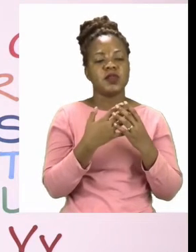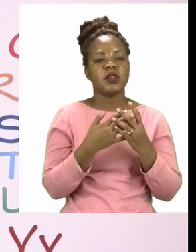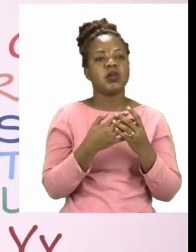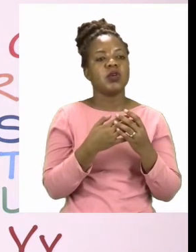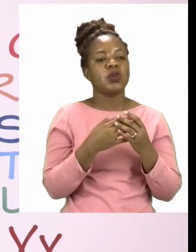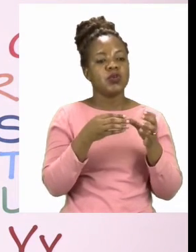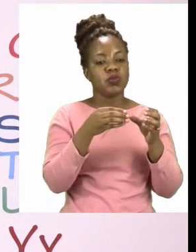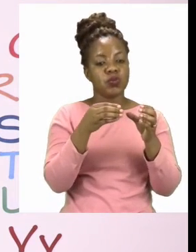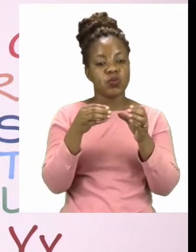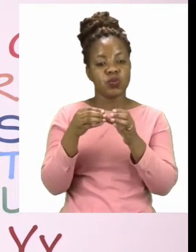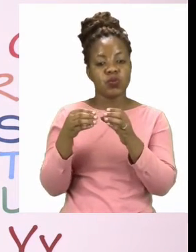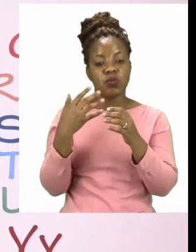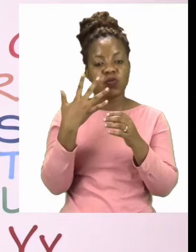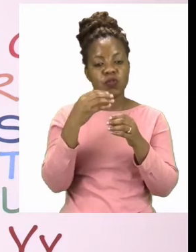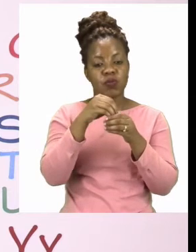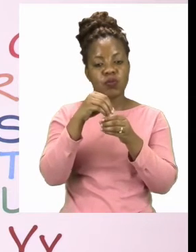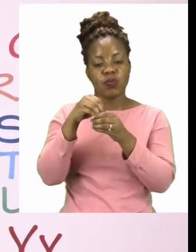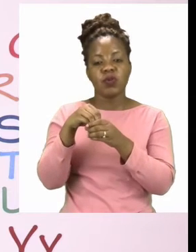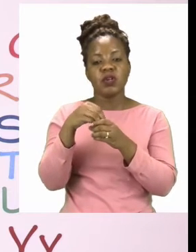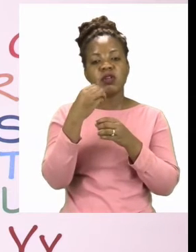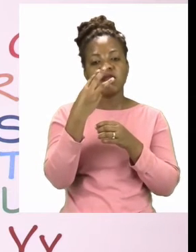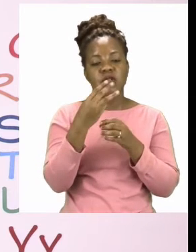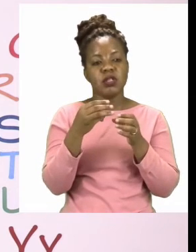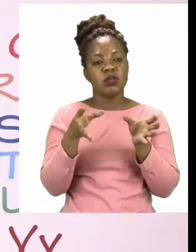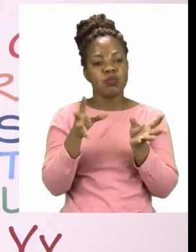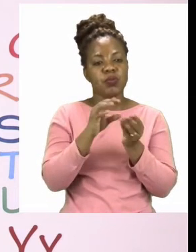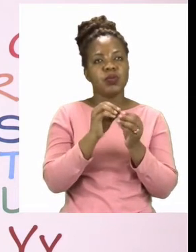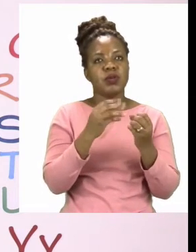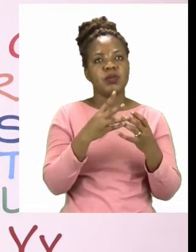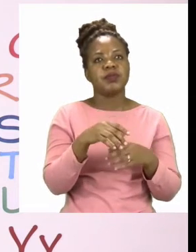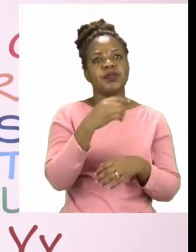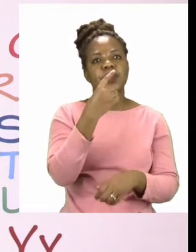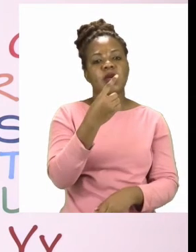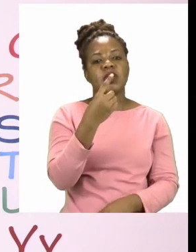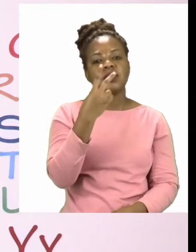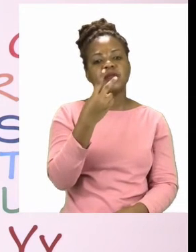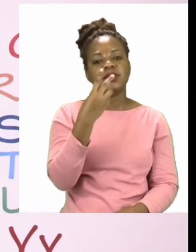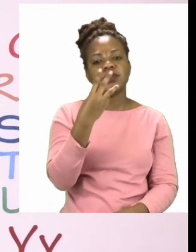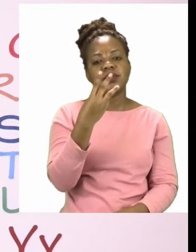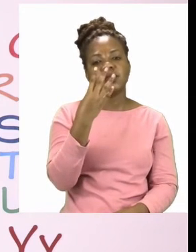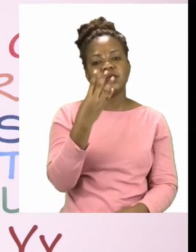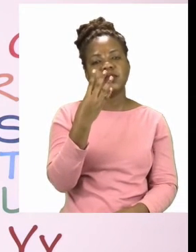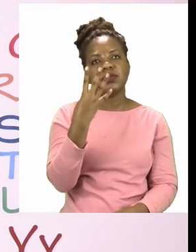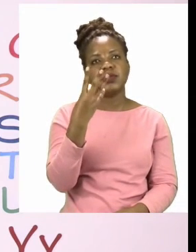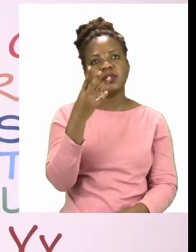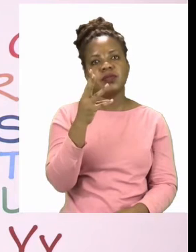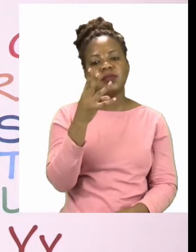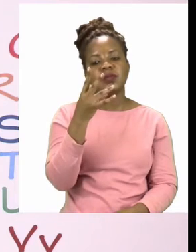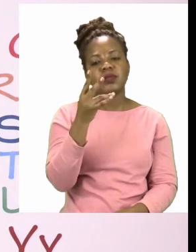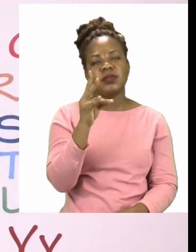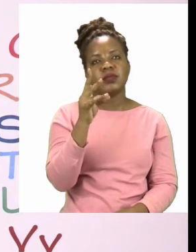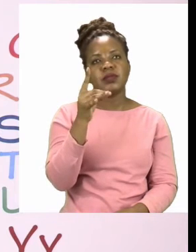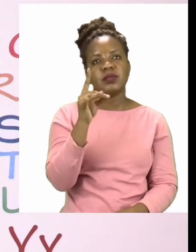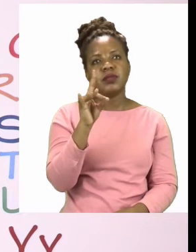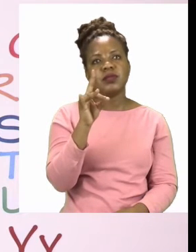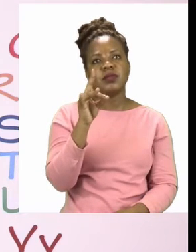all of my counters. 1, 2, 3, 4, 5, 6, 7,